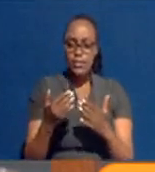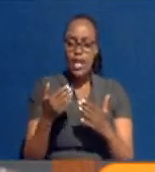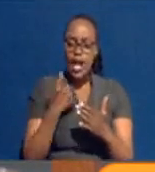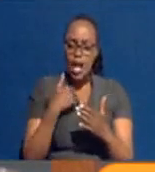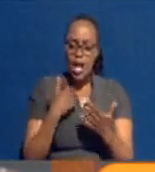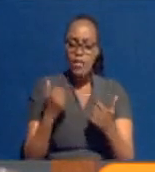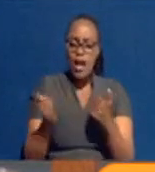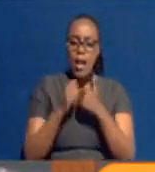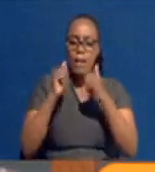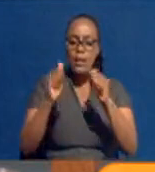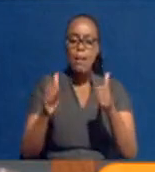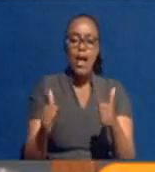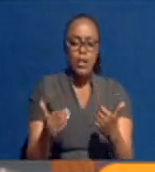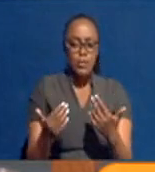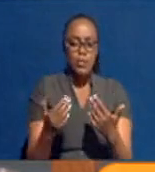not occurred.